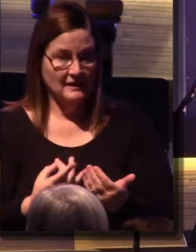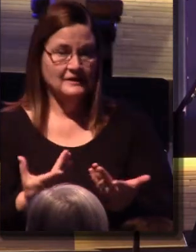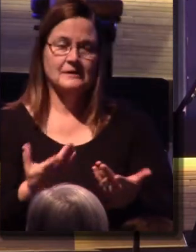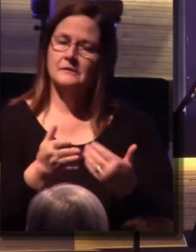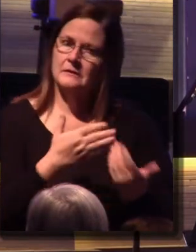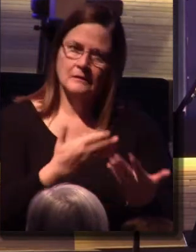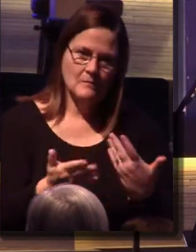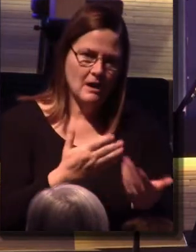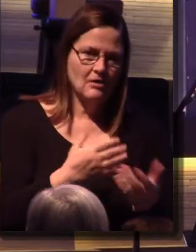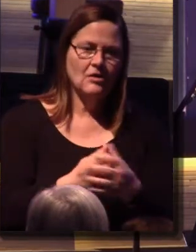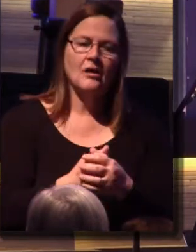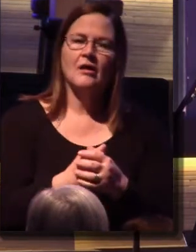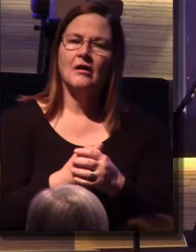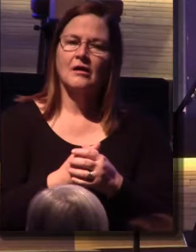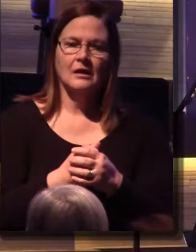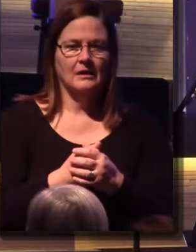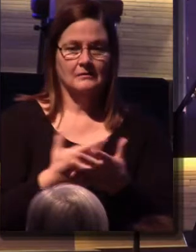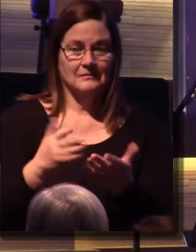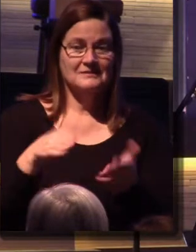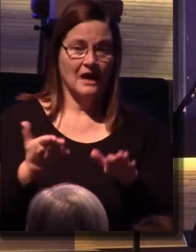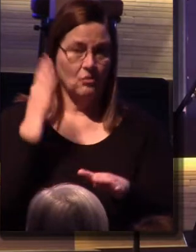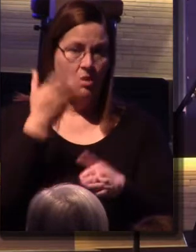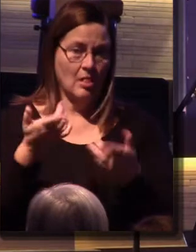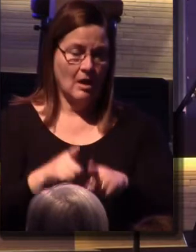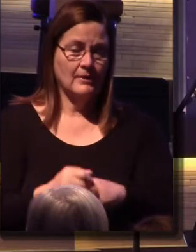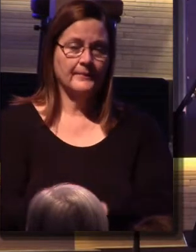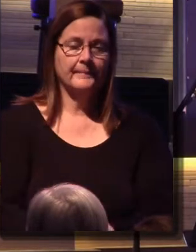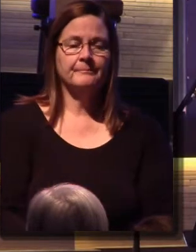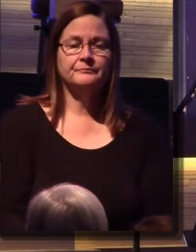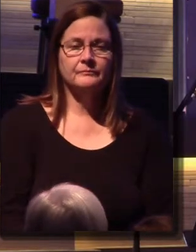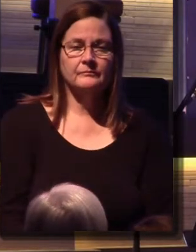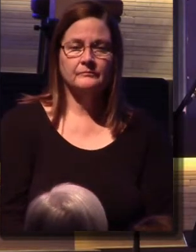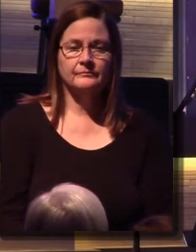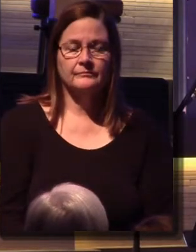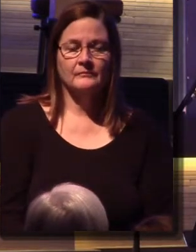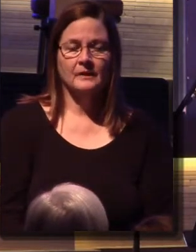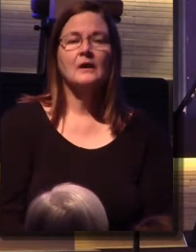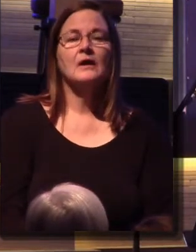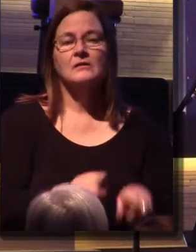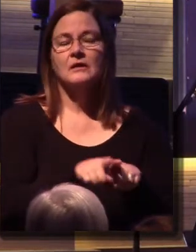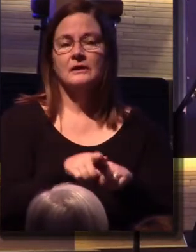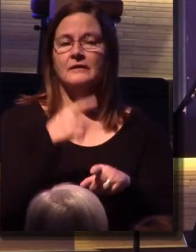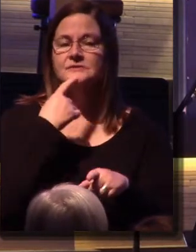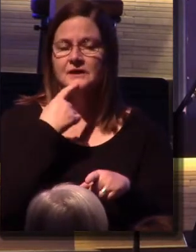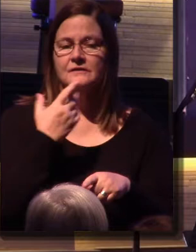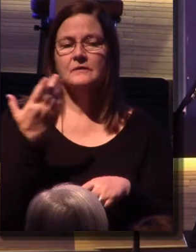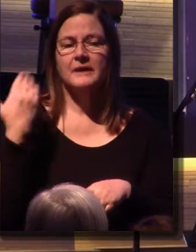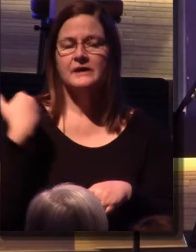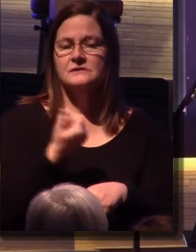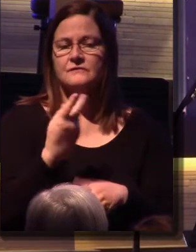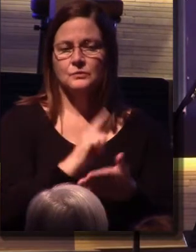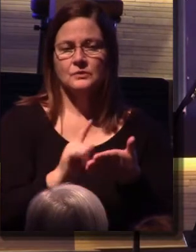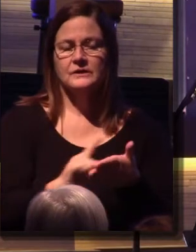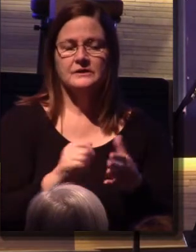do to forestall that. We look around us, as I've spoken often about in the last several weeks, is that we